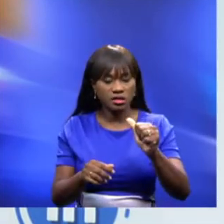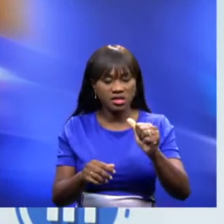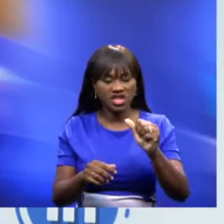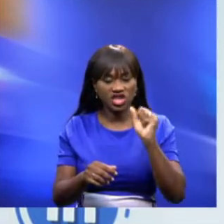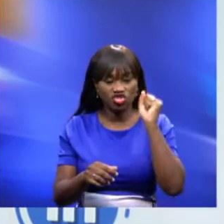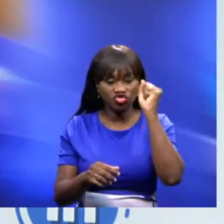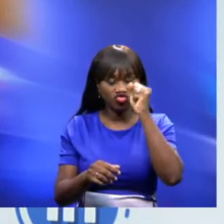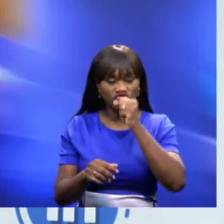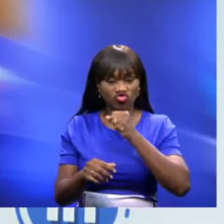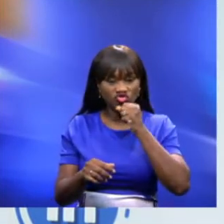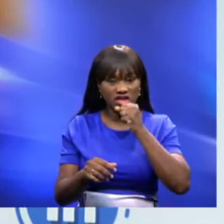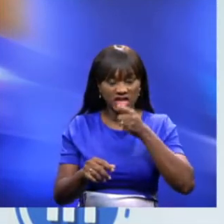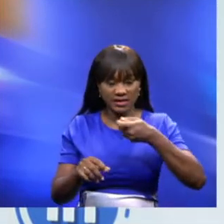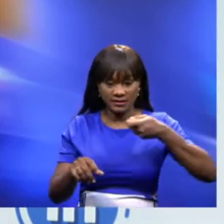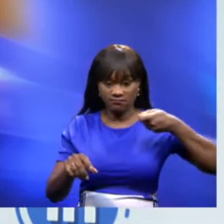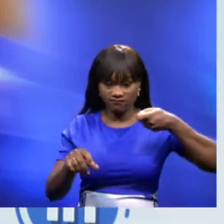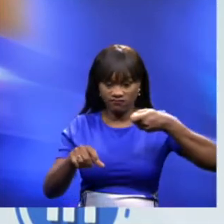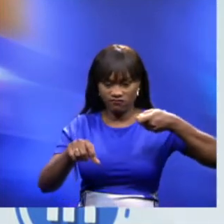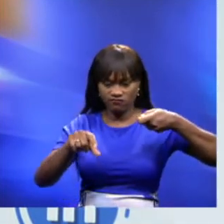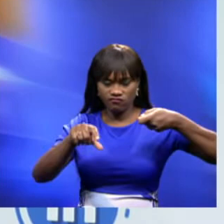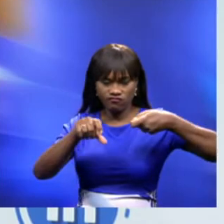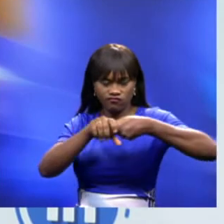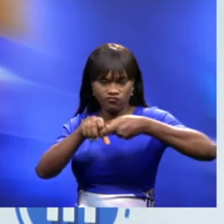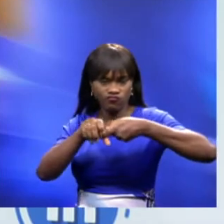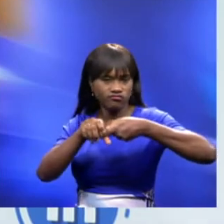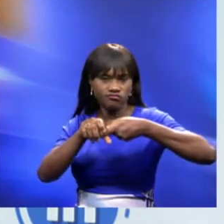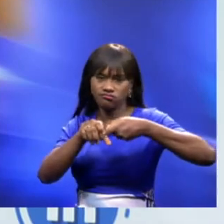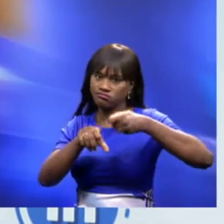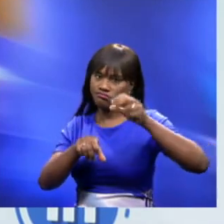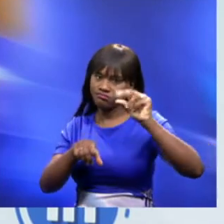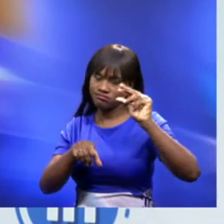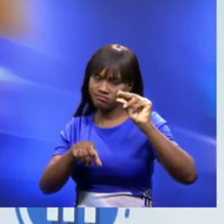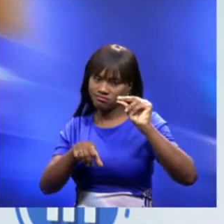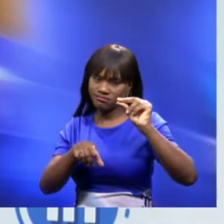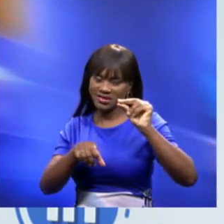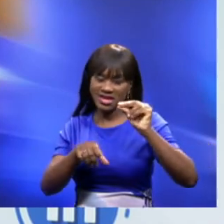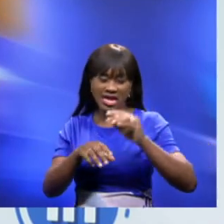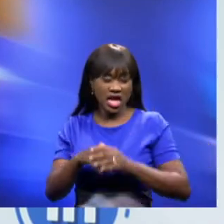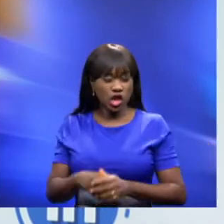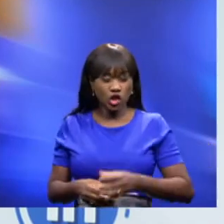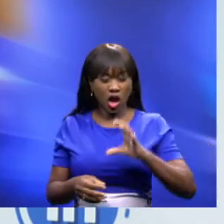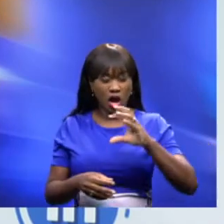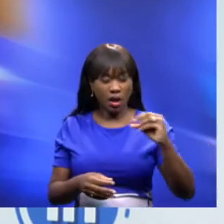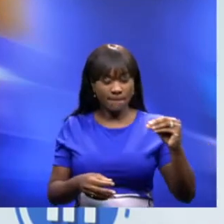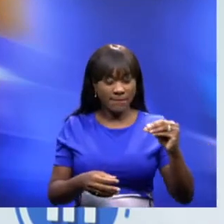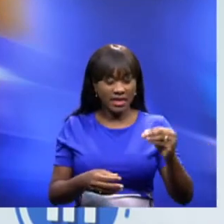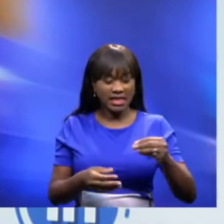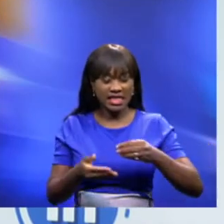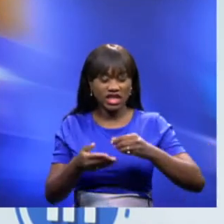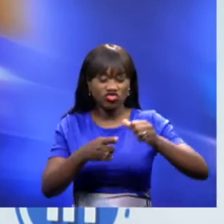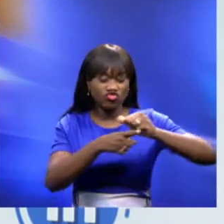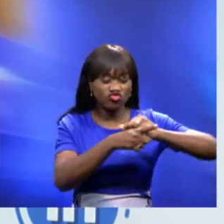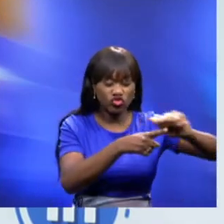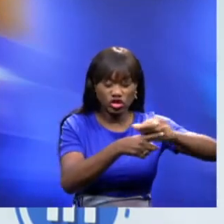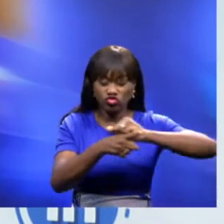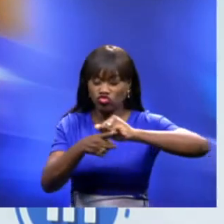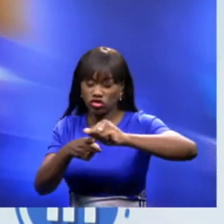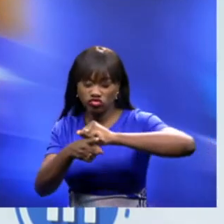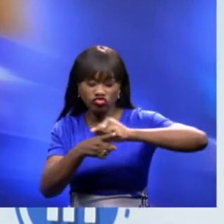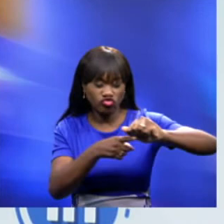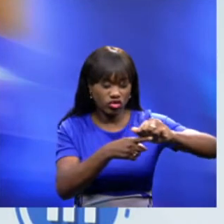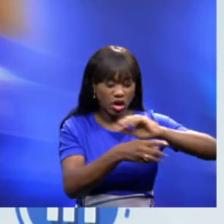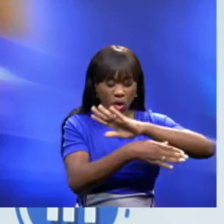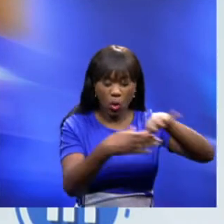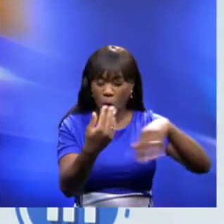flash drive into your system, what it could cause, and they spent millions in training because it was a